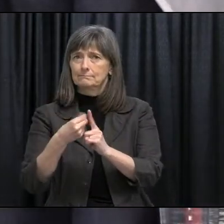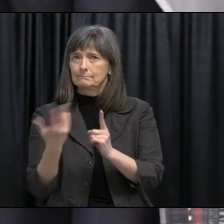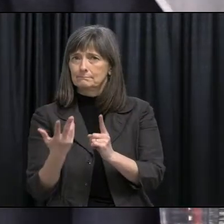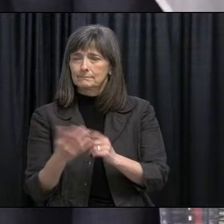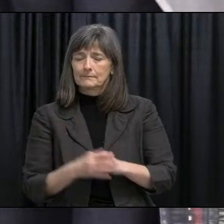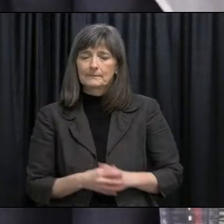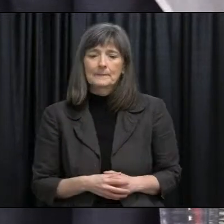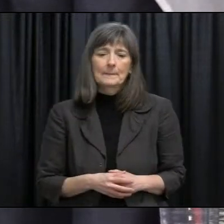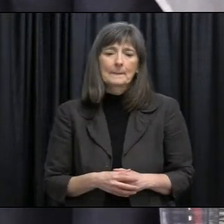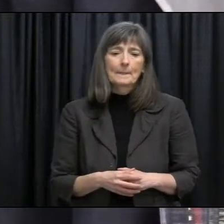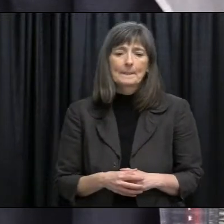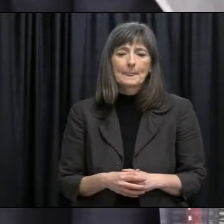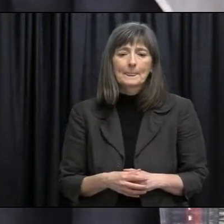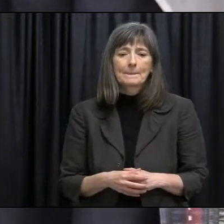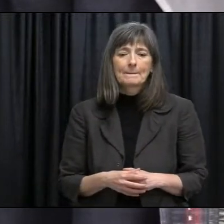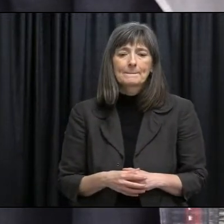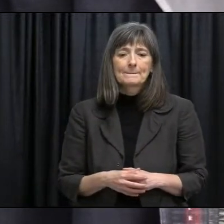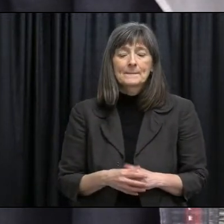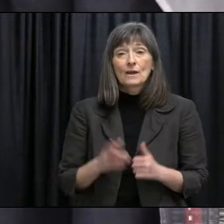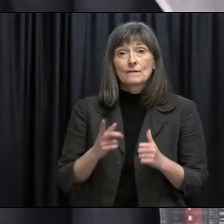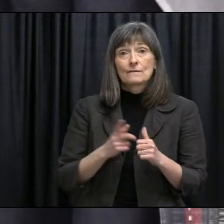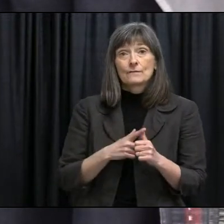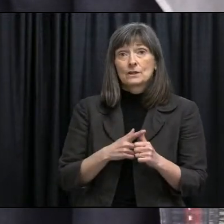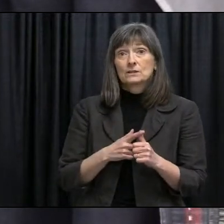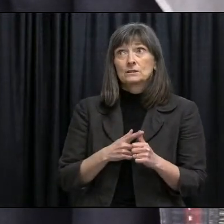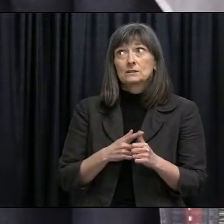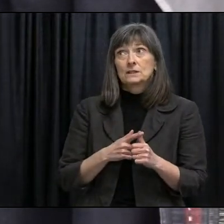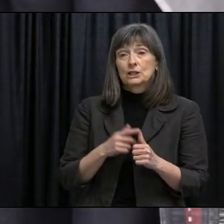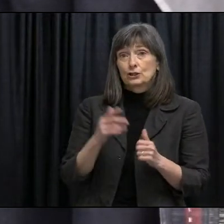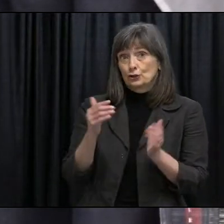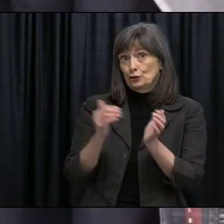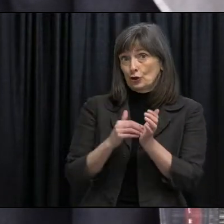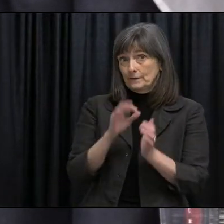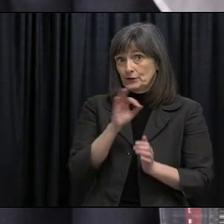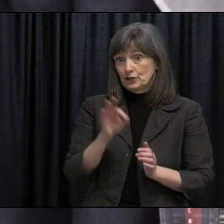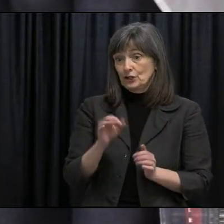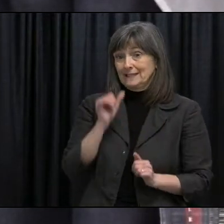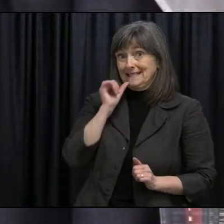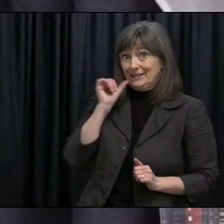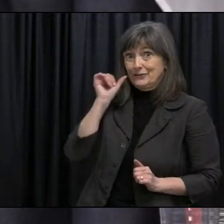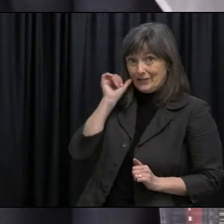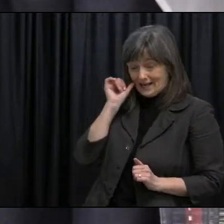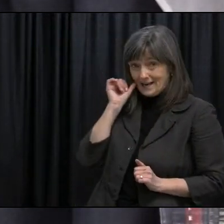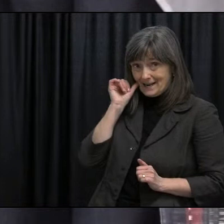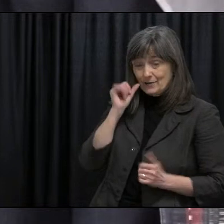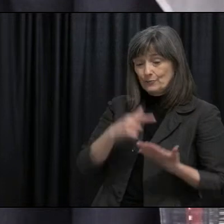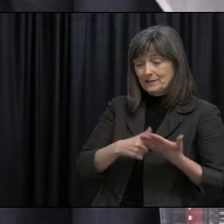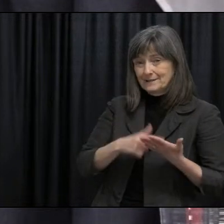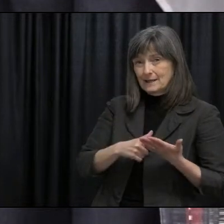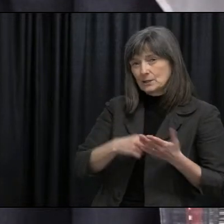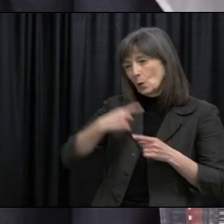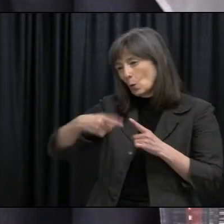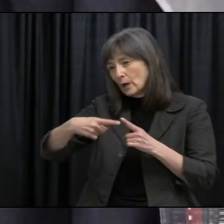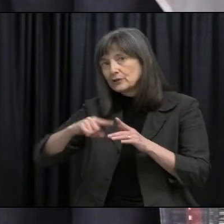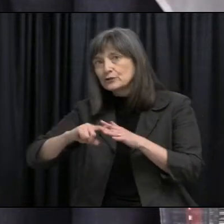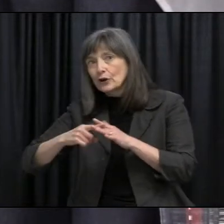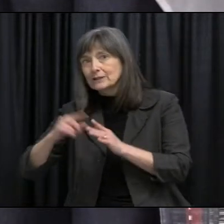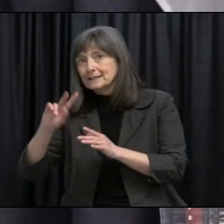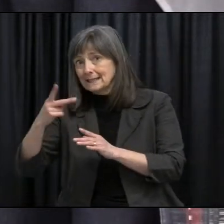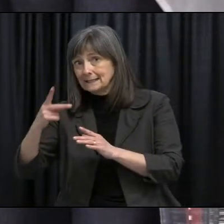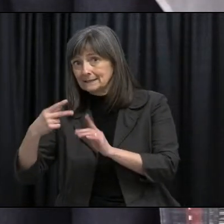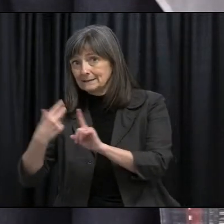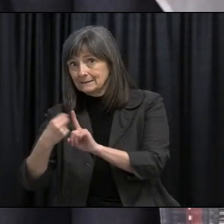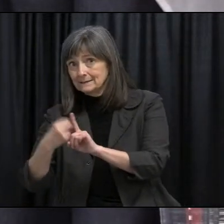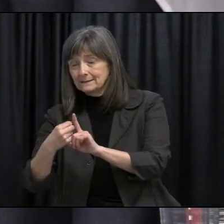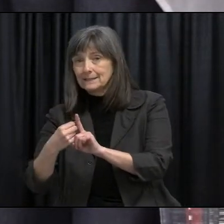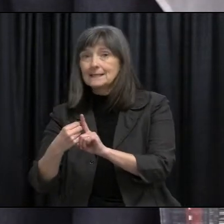The issue of timing was discussed actually by Dr. Fitzgerald yesterday in a media availability about, particularly in relation